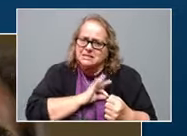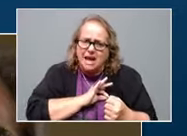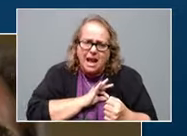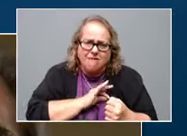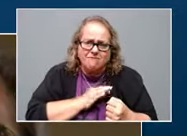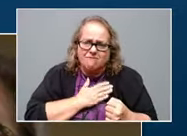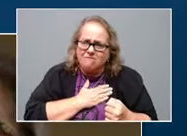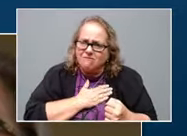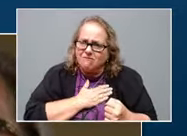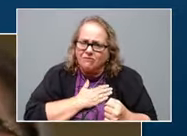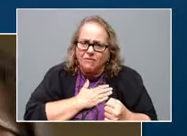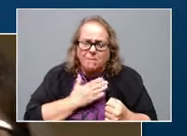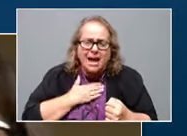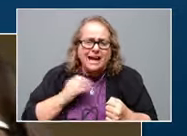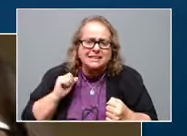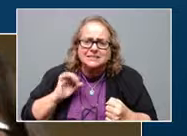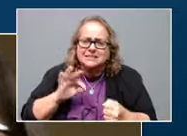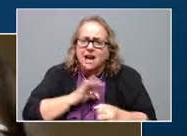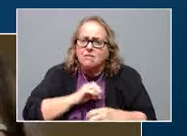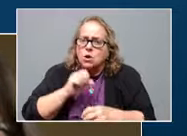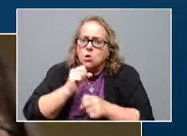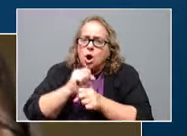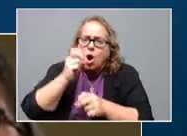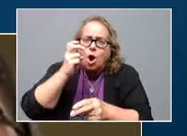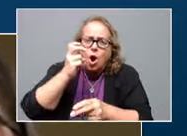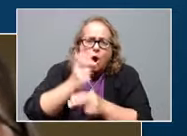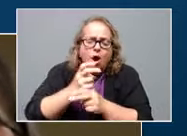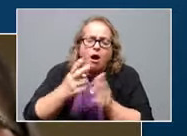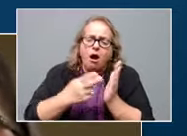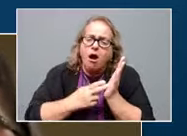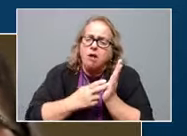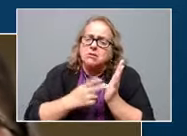Honestly, it does. I see them out there working every day.